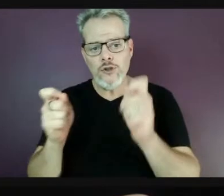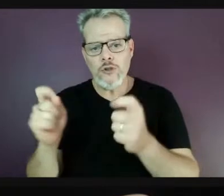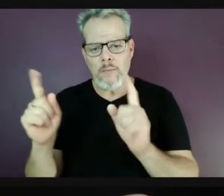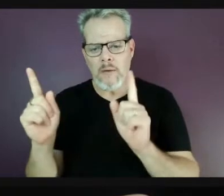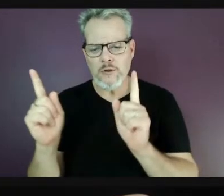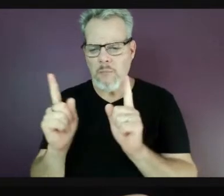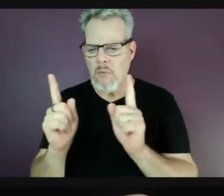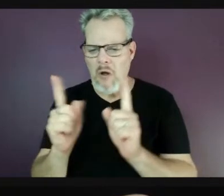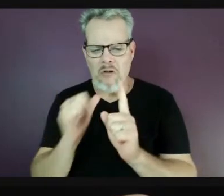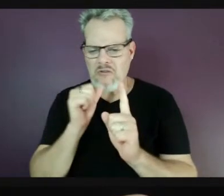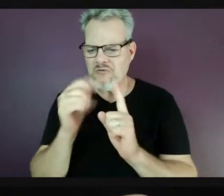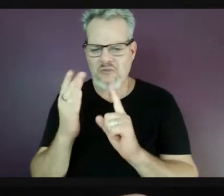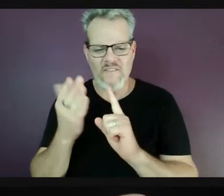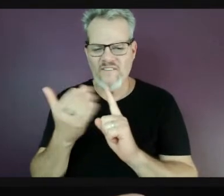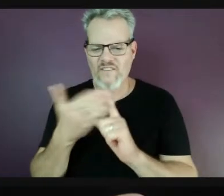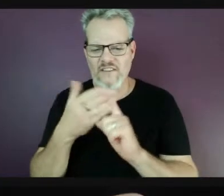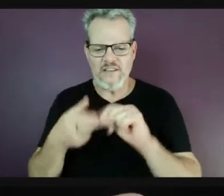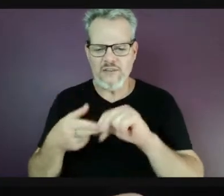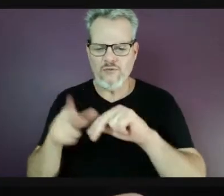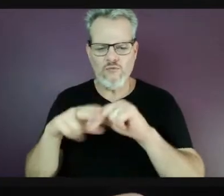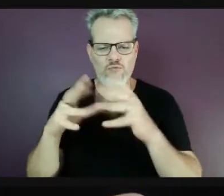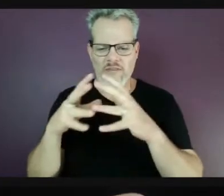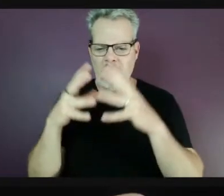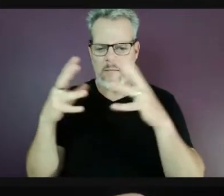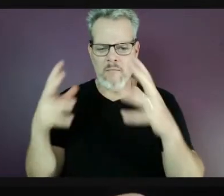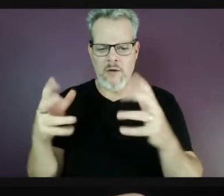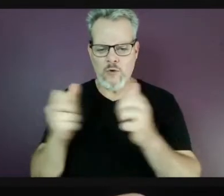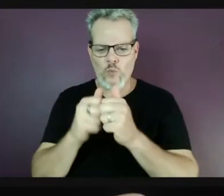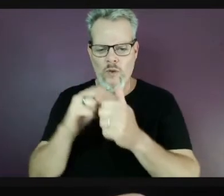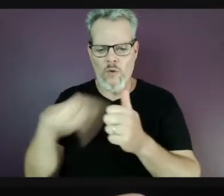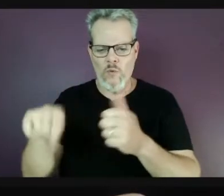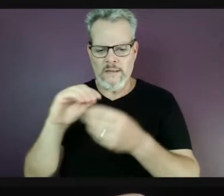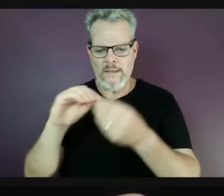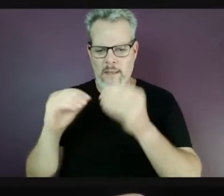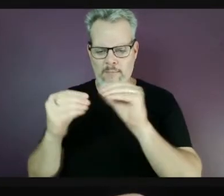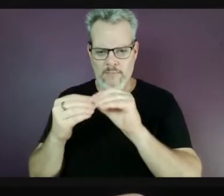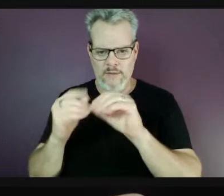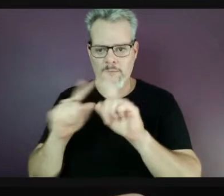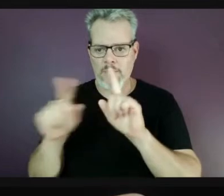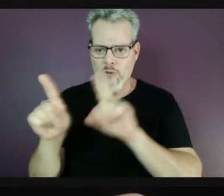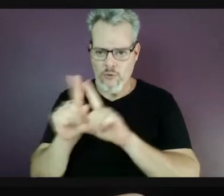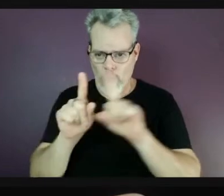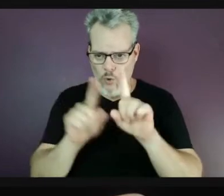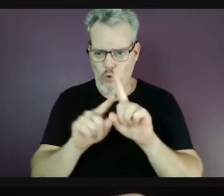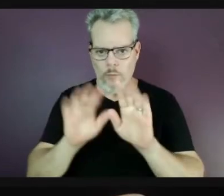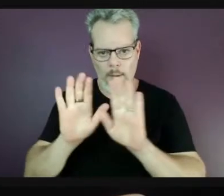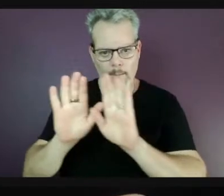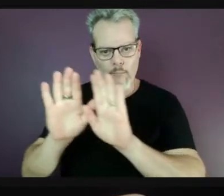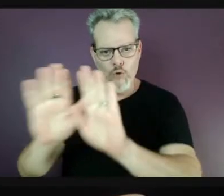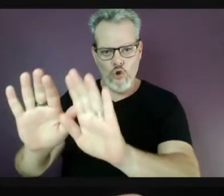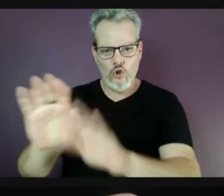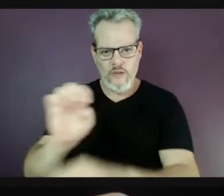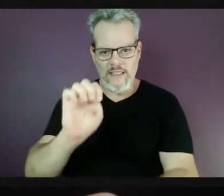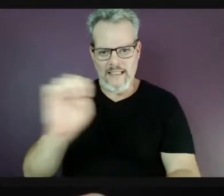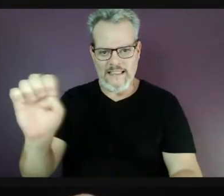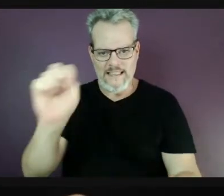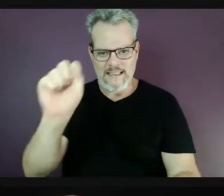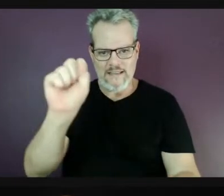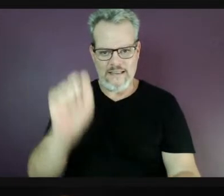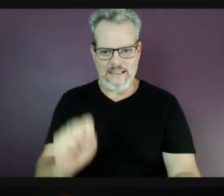it's really rising that much within the spread of data, but it is following its old patterns there as well. It is also getting pushed to the east and to the south as well